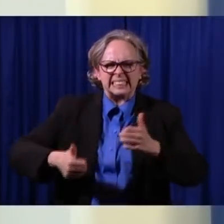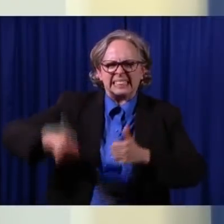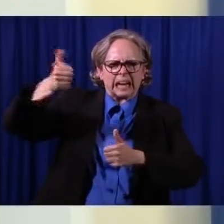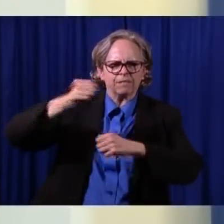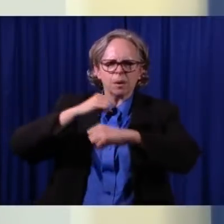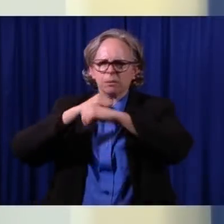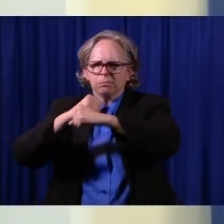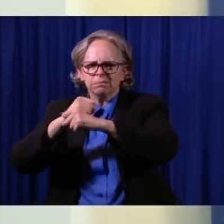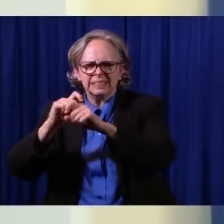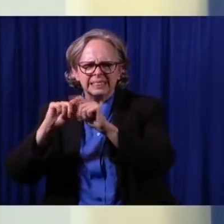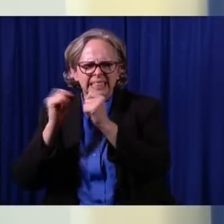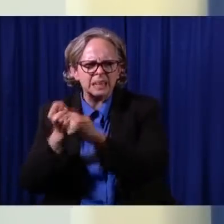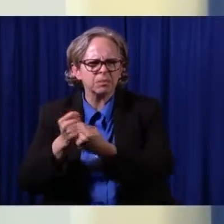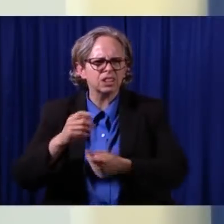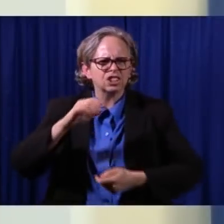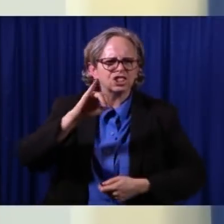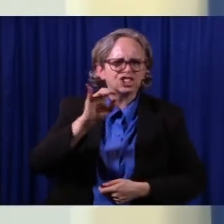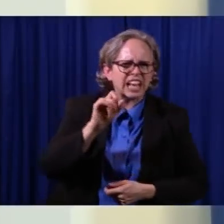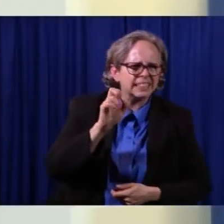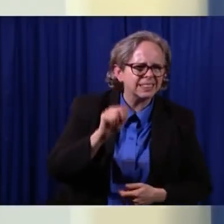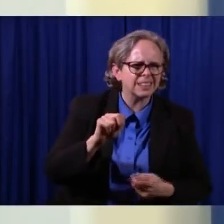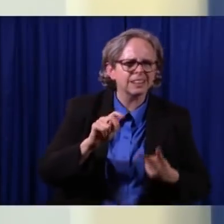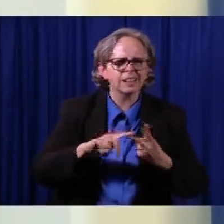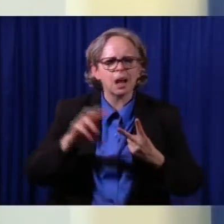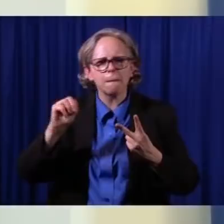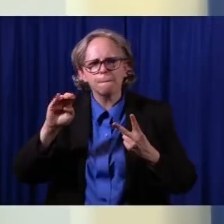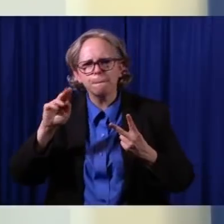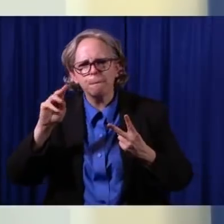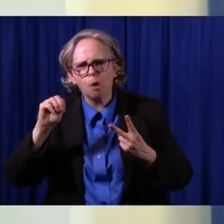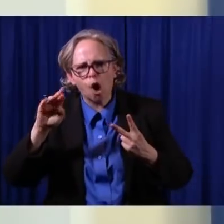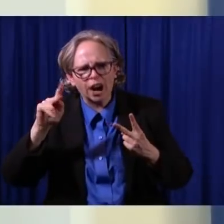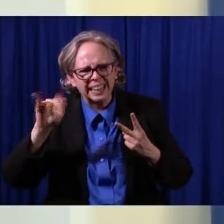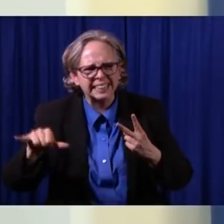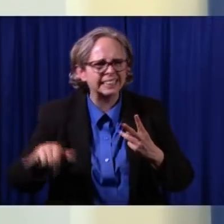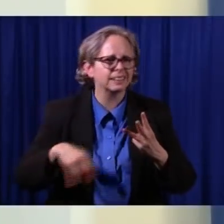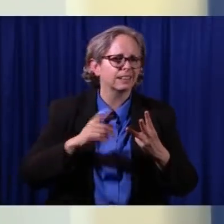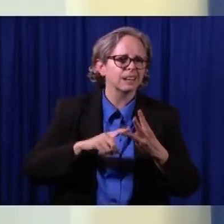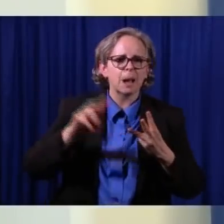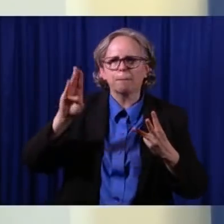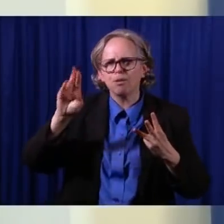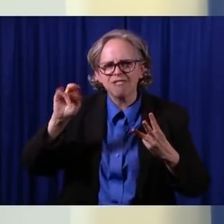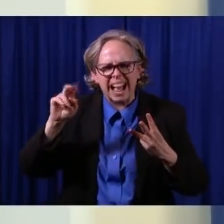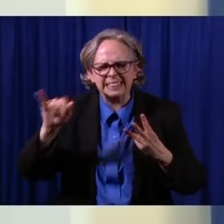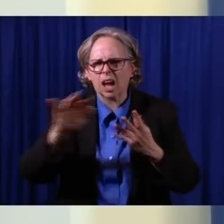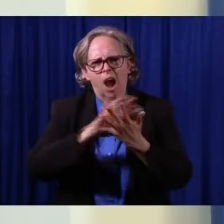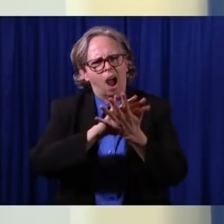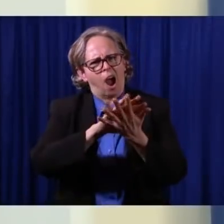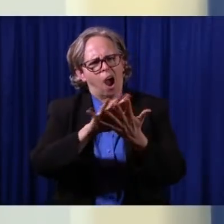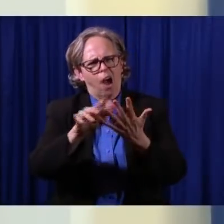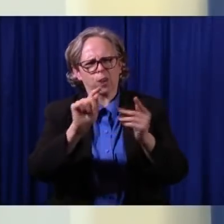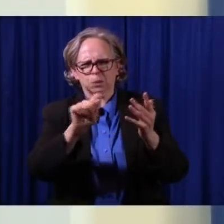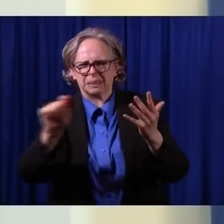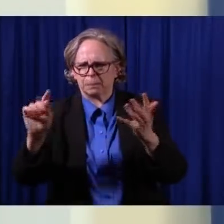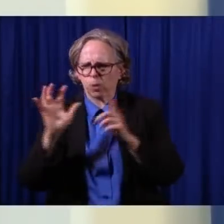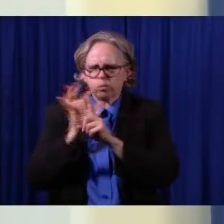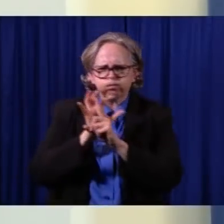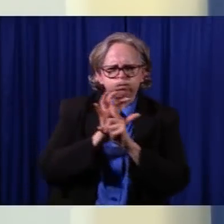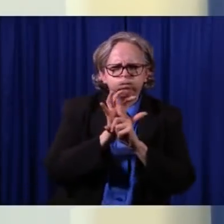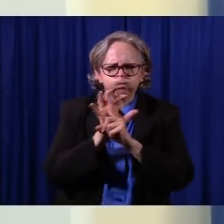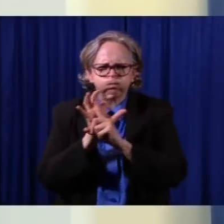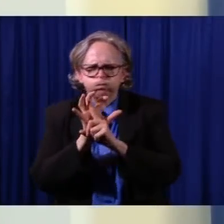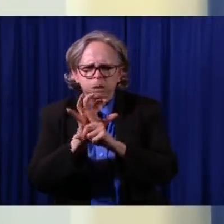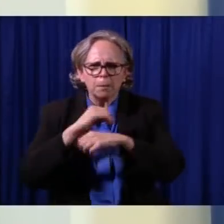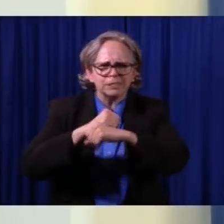to Marty, to Eric, to Brandon, and others. Just really being with me through some long and hard days. I'm